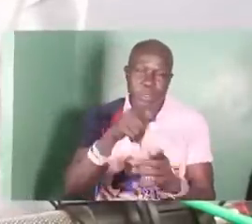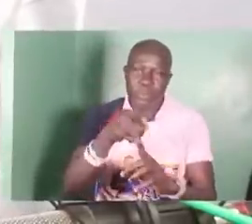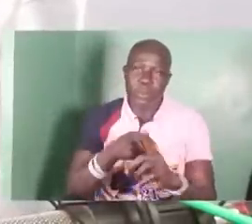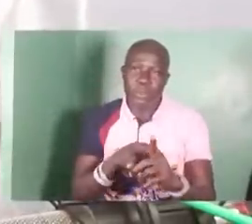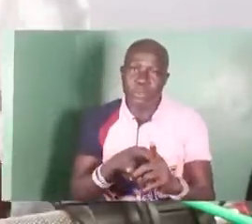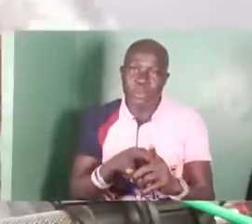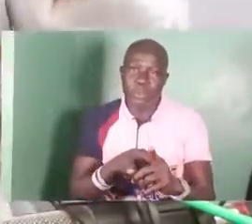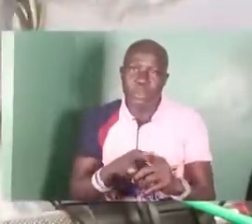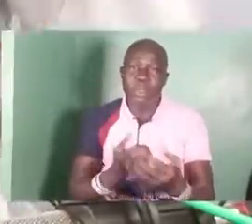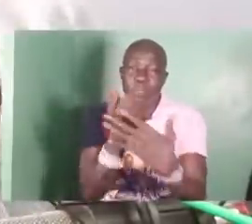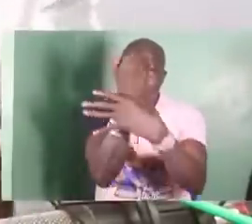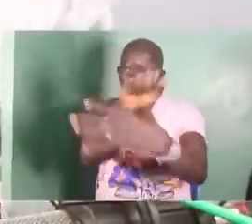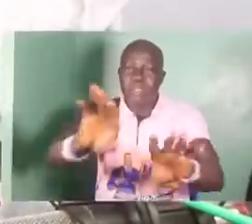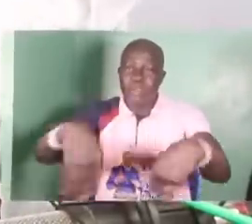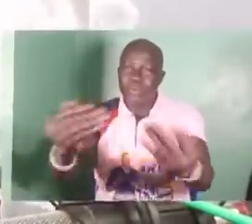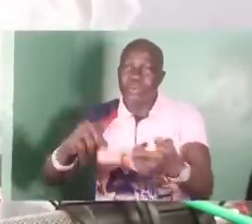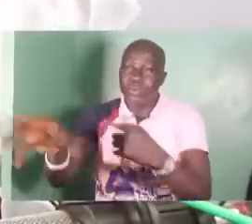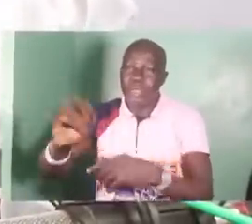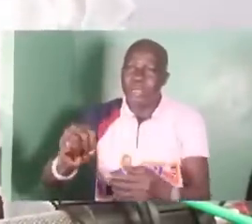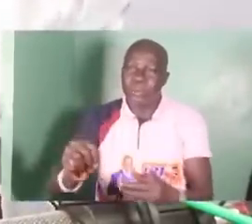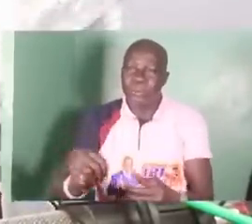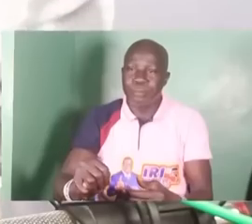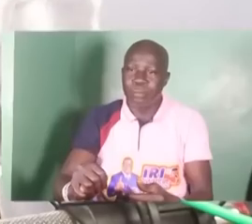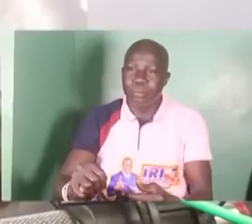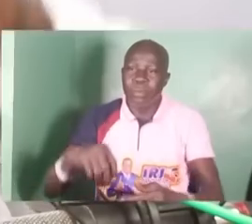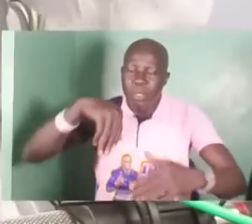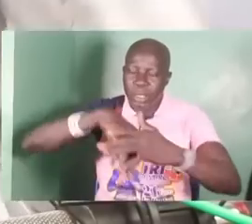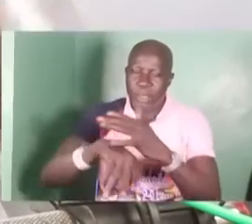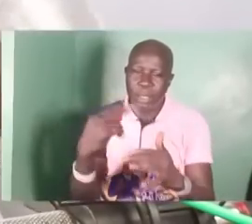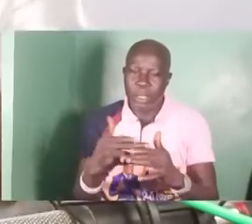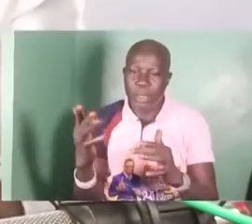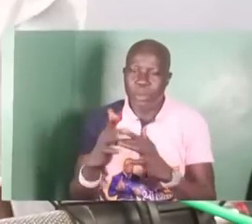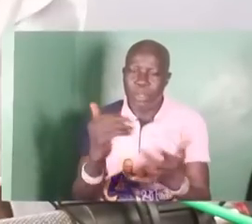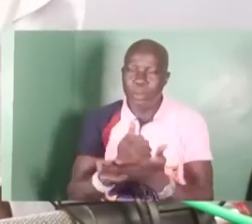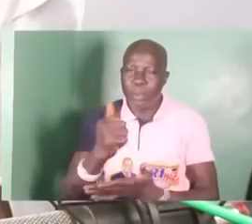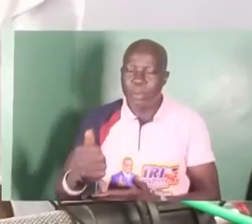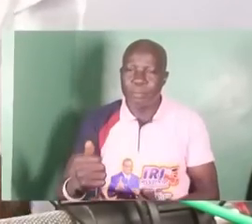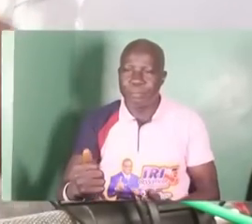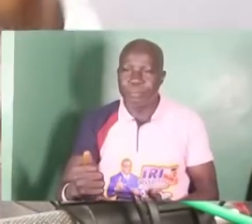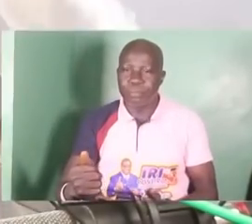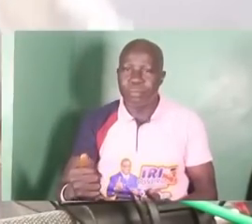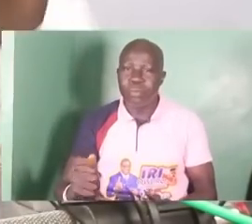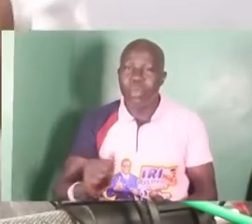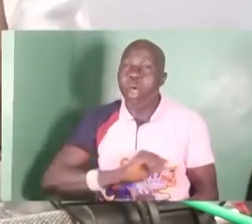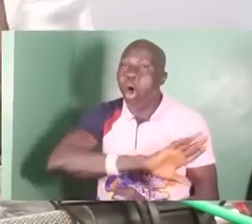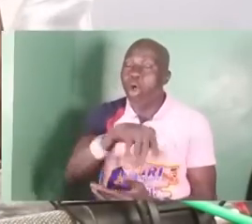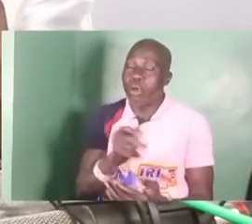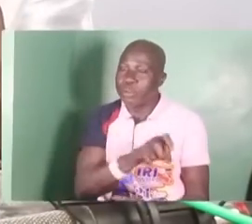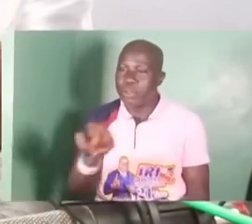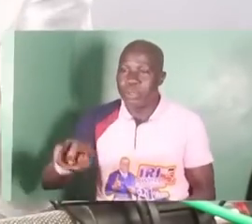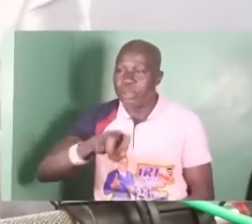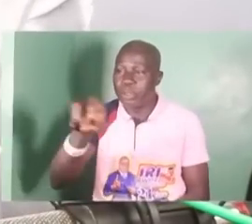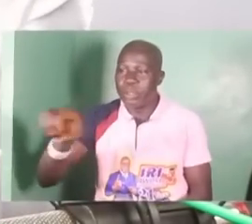ma dide. A de se bi oba. Jesus Oluwa wa. So pe adura mi